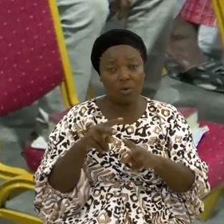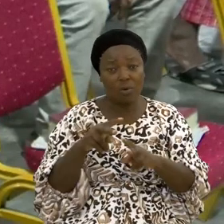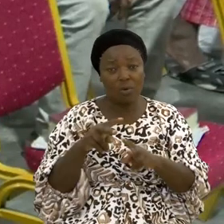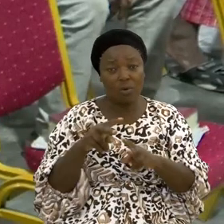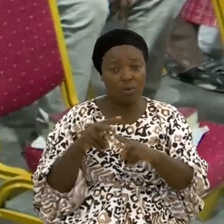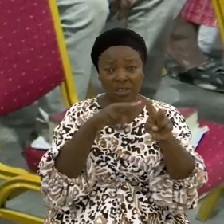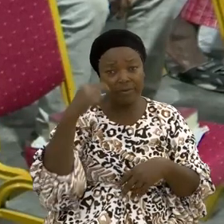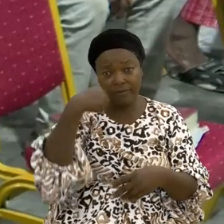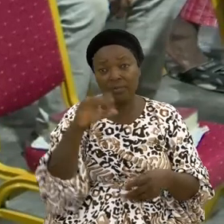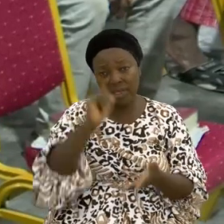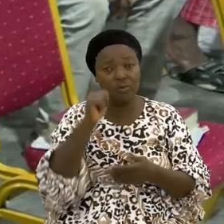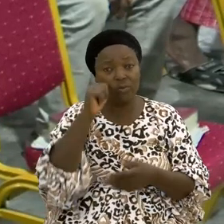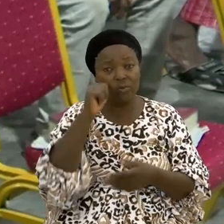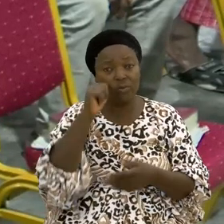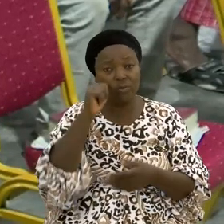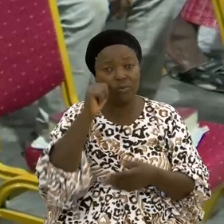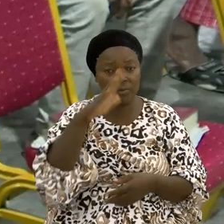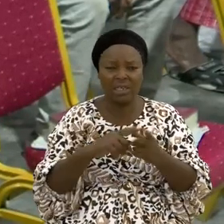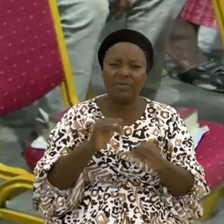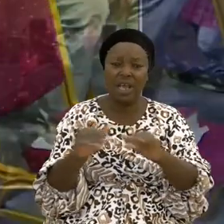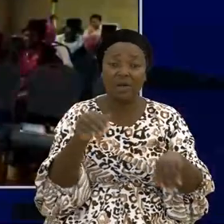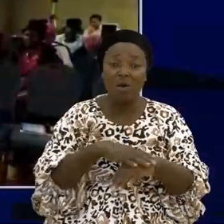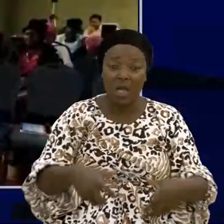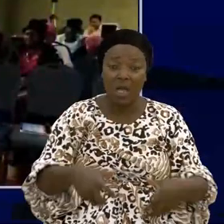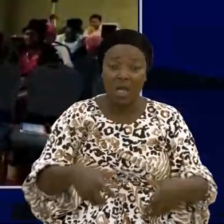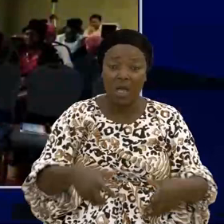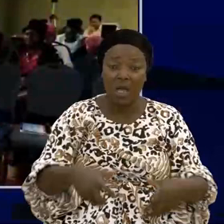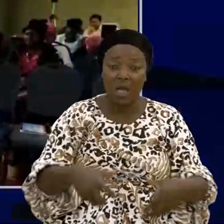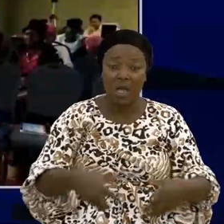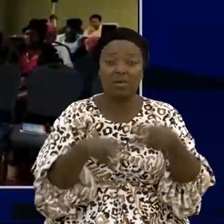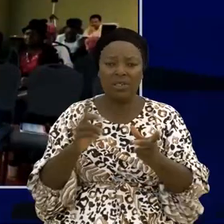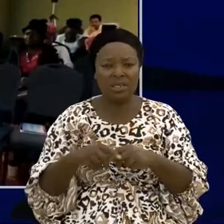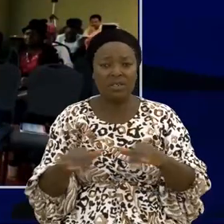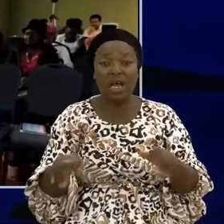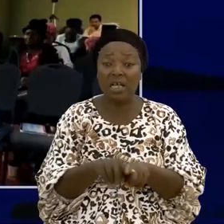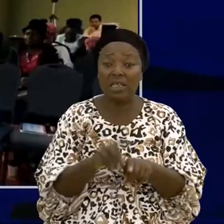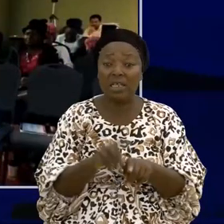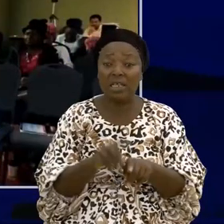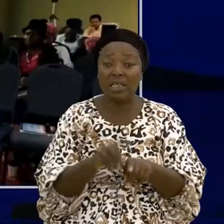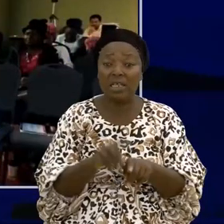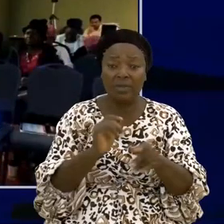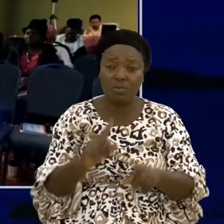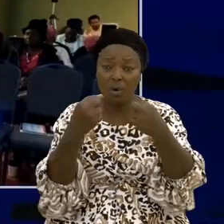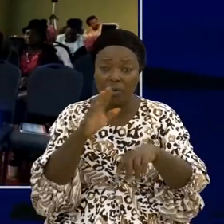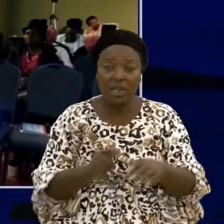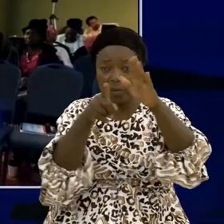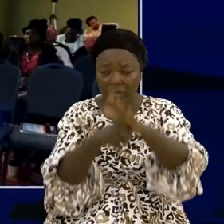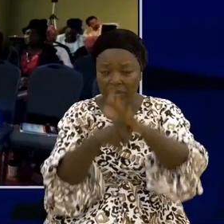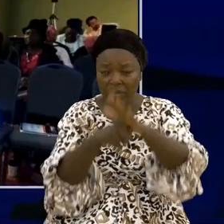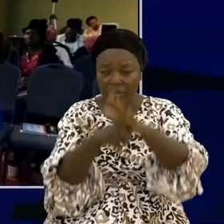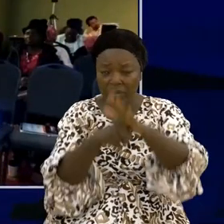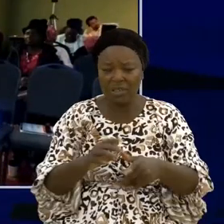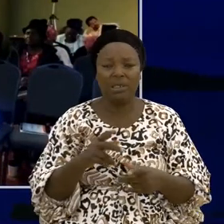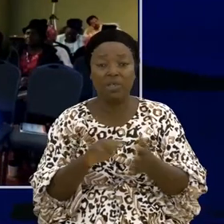woman. And if they act in an angry way and they act as if they are going to pounce on them, they begin to